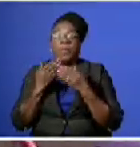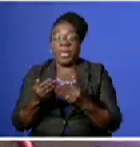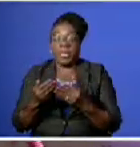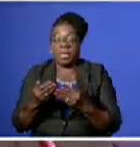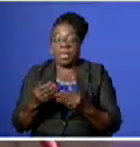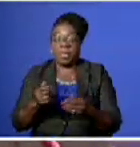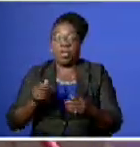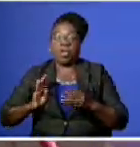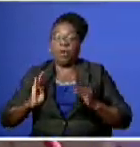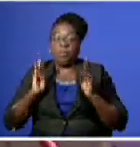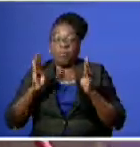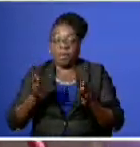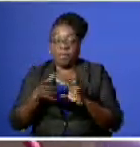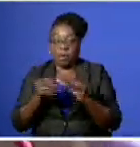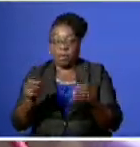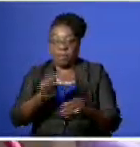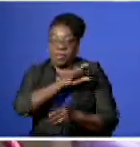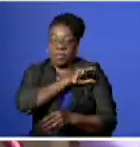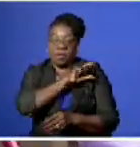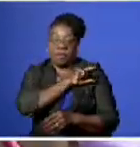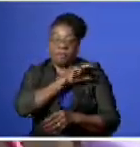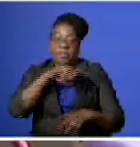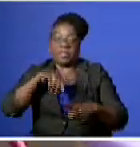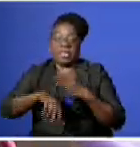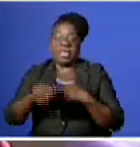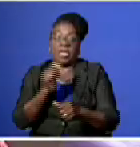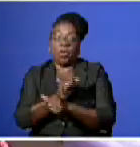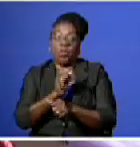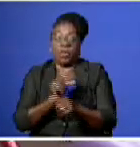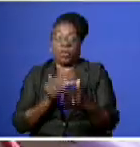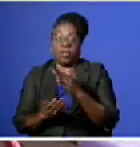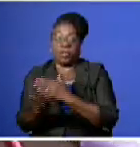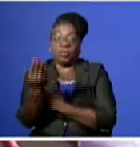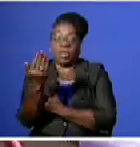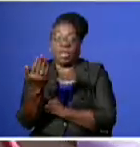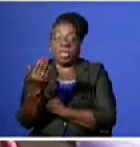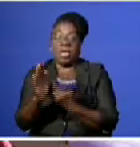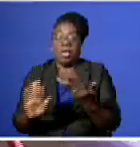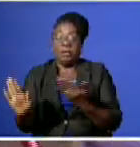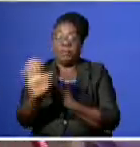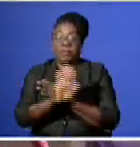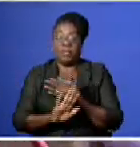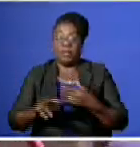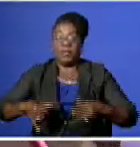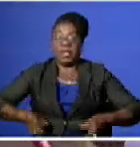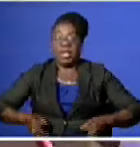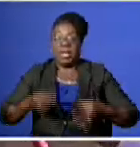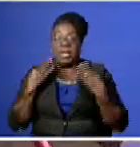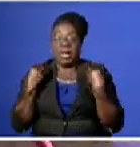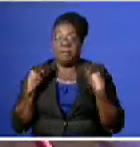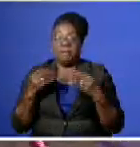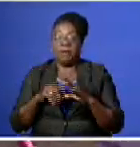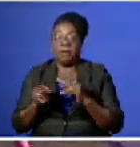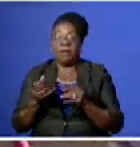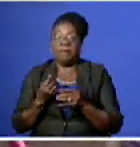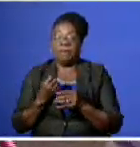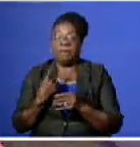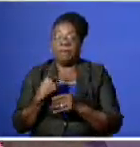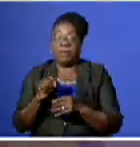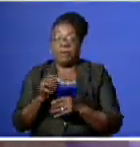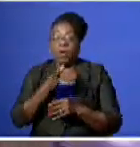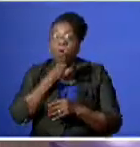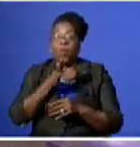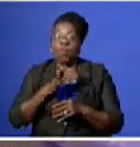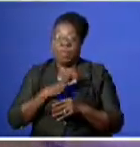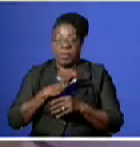officers and their action this morning in preserving the life of the